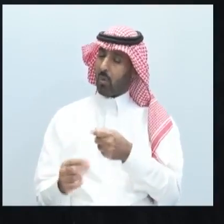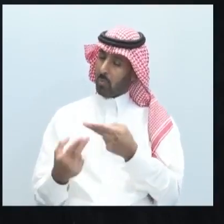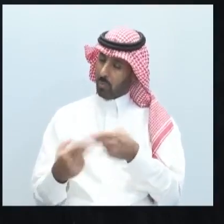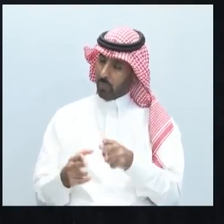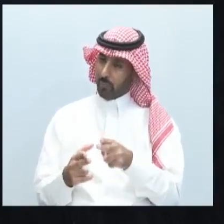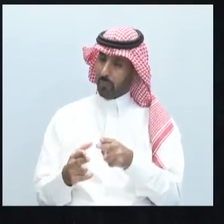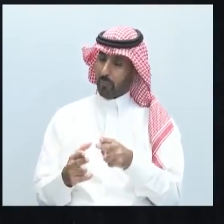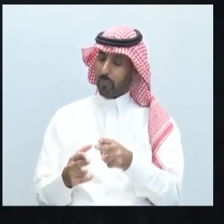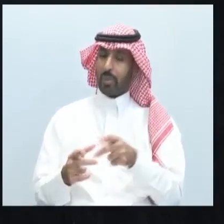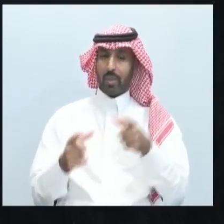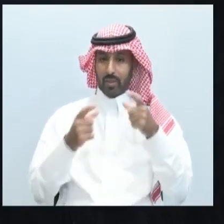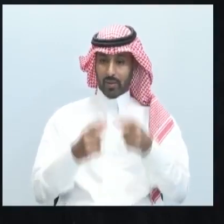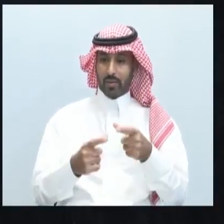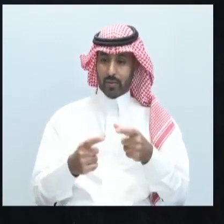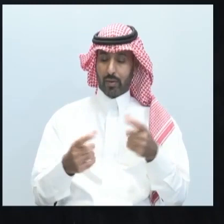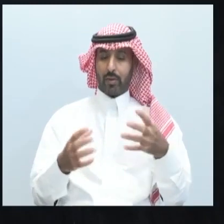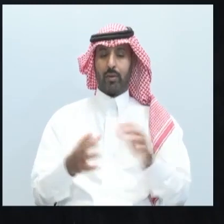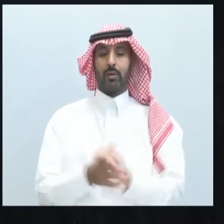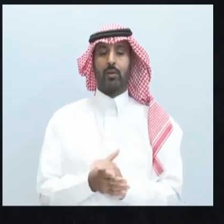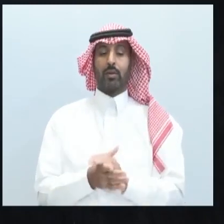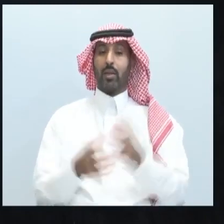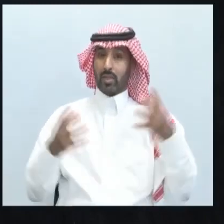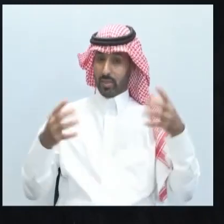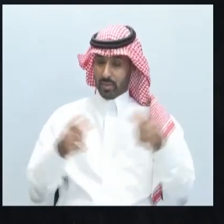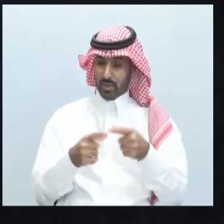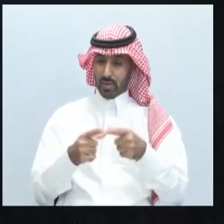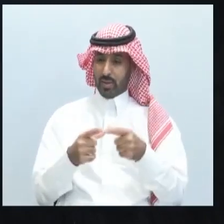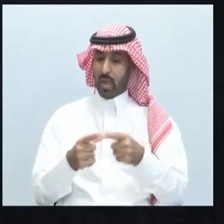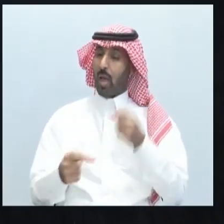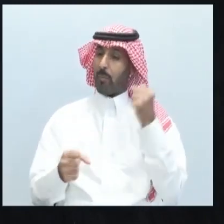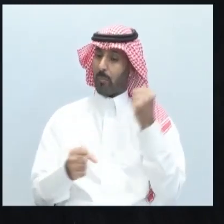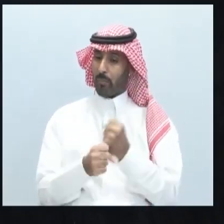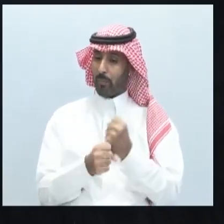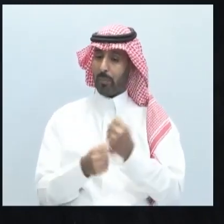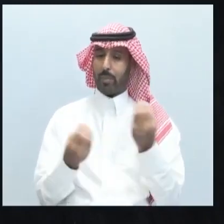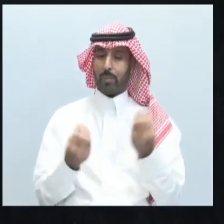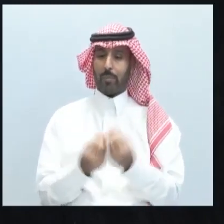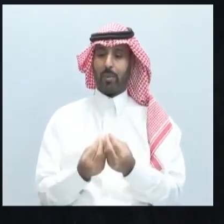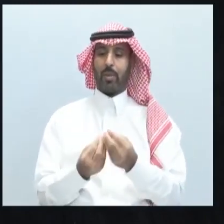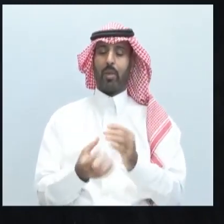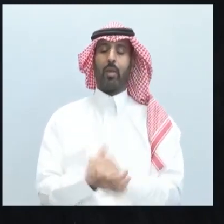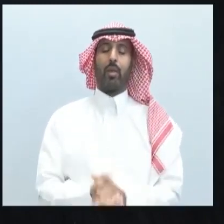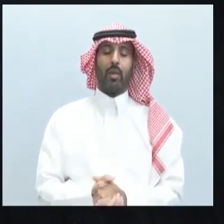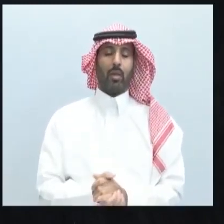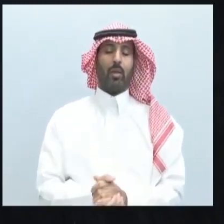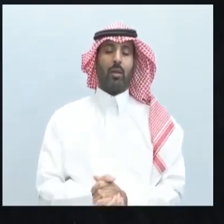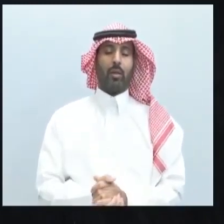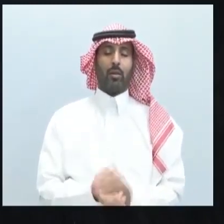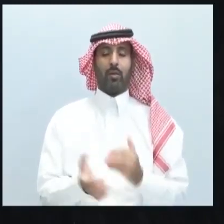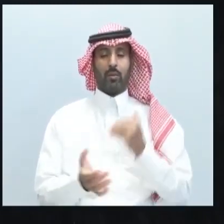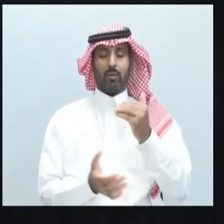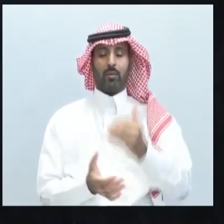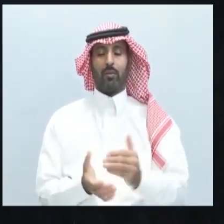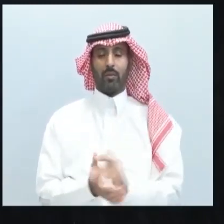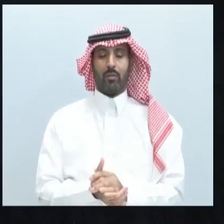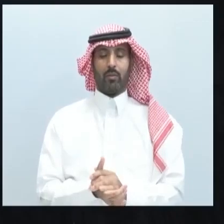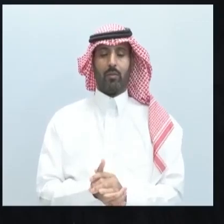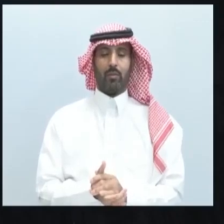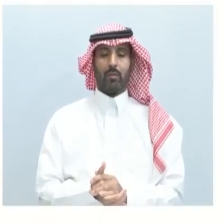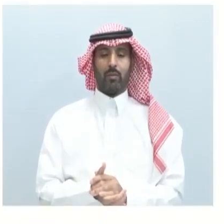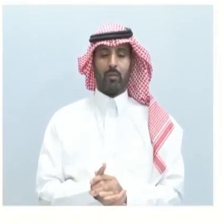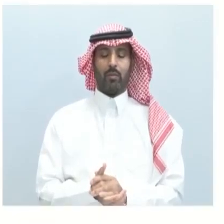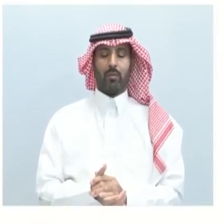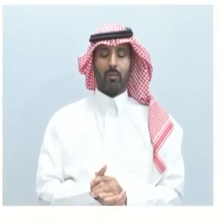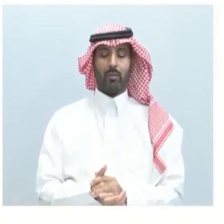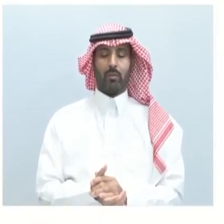So they are teaming up. They are teaming and they are negotiating. Now moving on, we have here